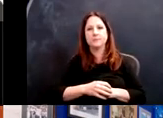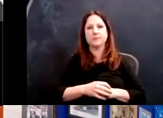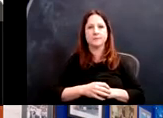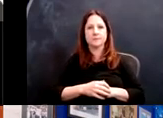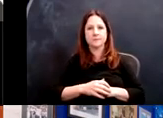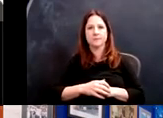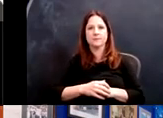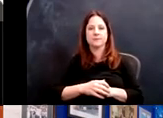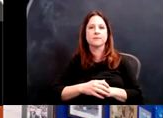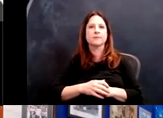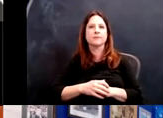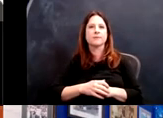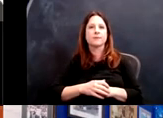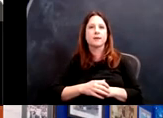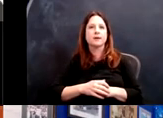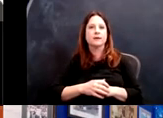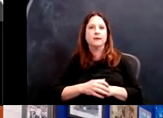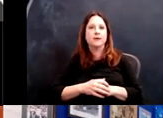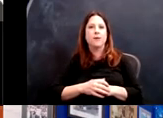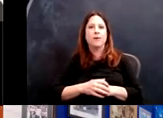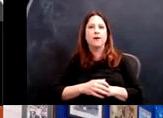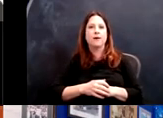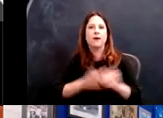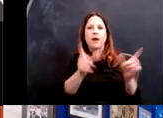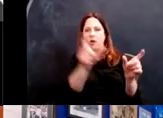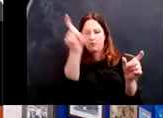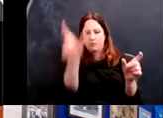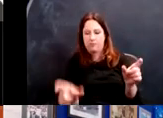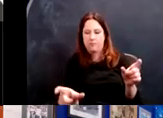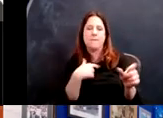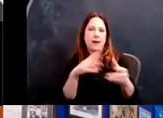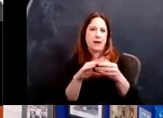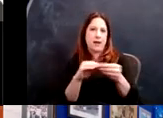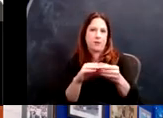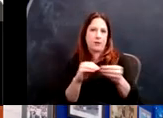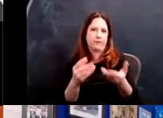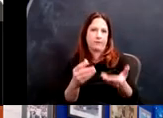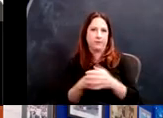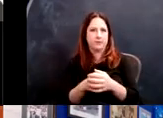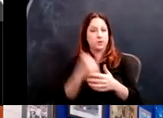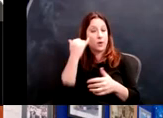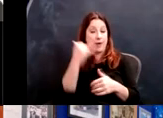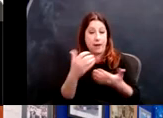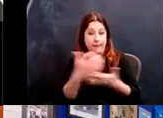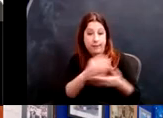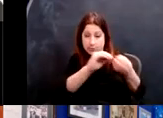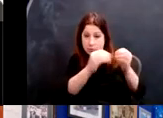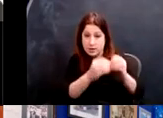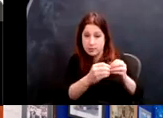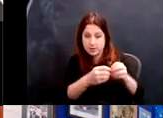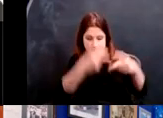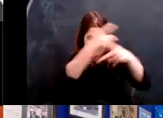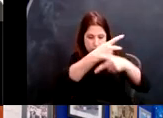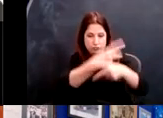my narrative. You know, if I kind of do some number crunching, just